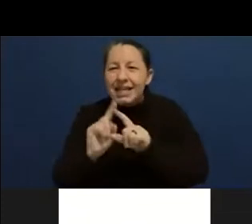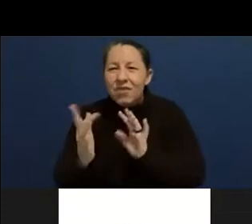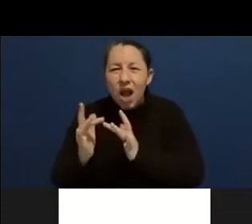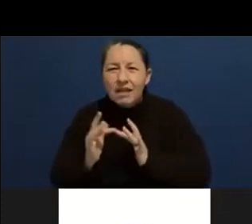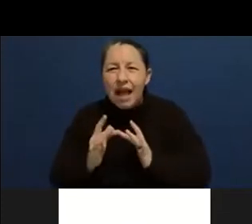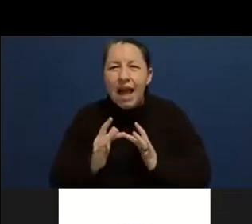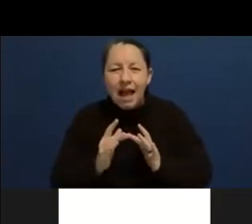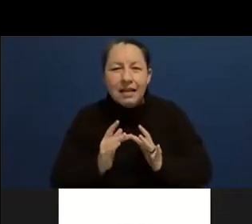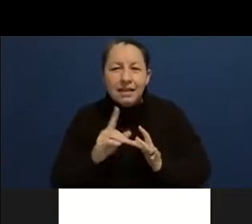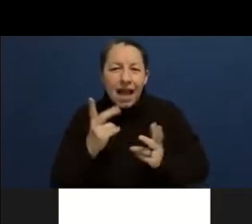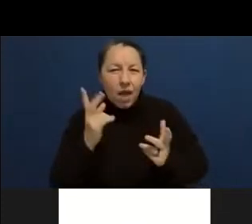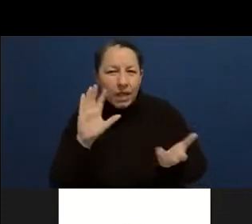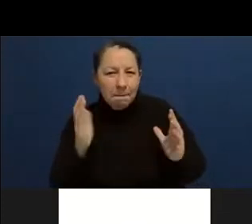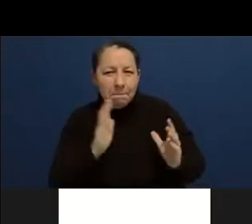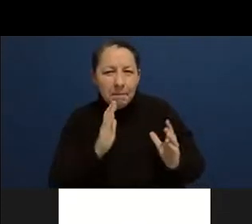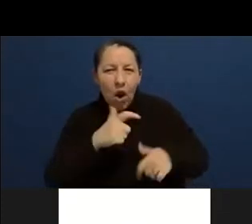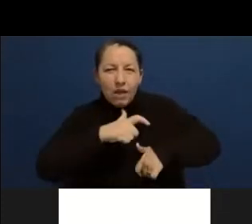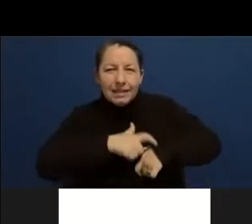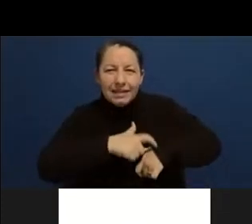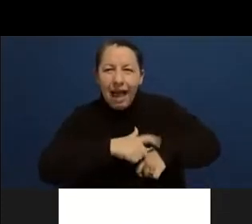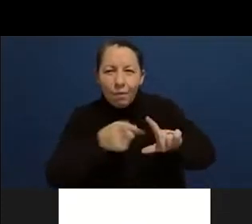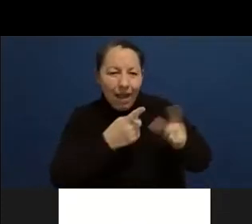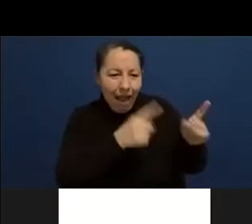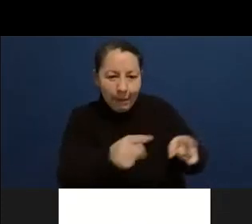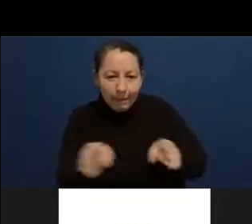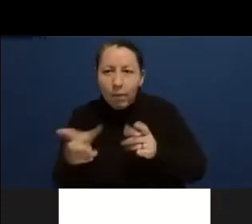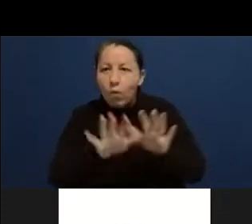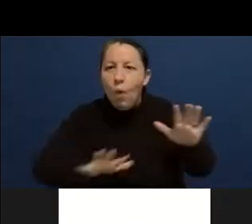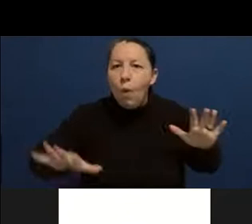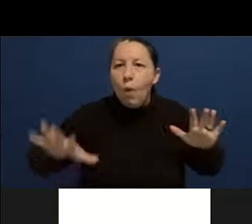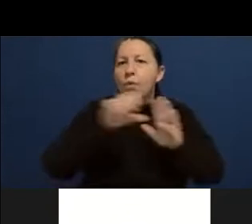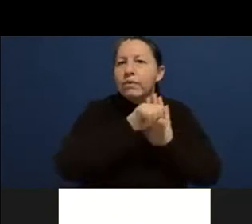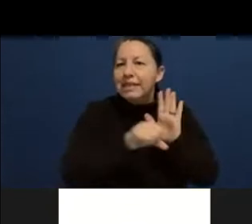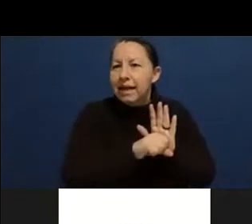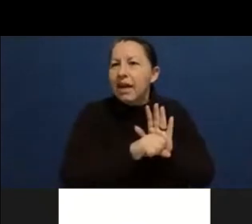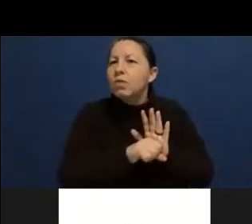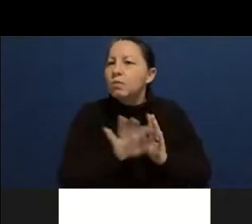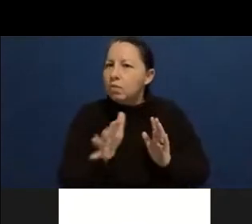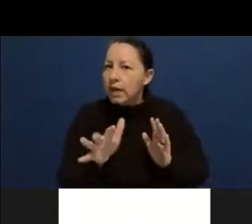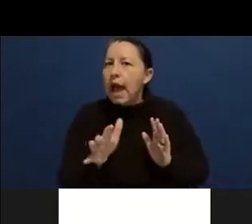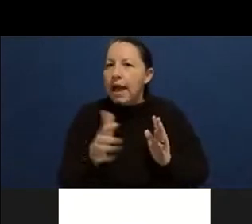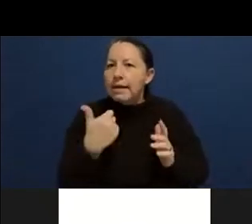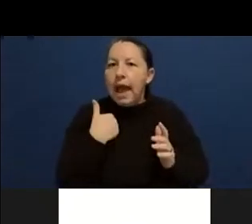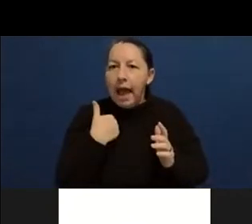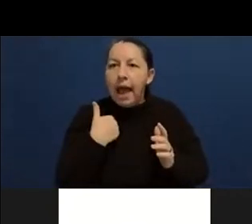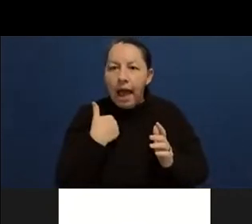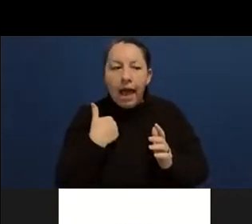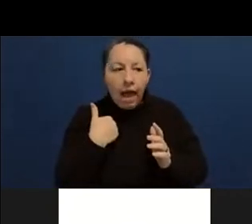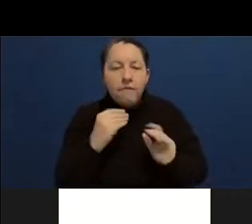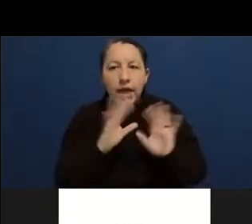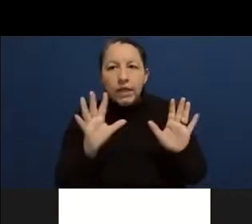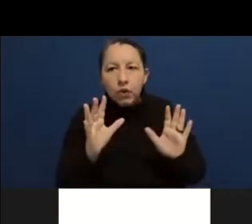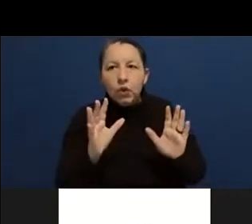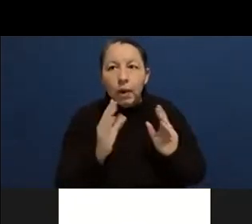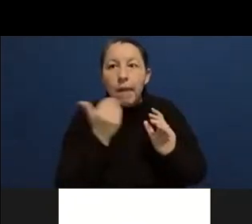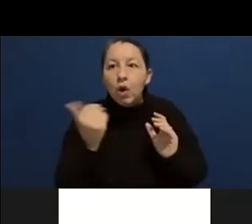timelines may look like throughout our state, and we can kind of see what areas have been impacted throughout our state based